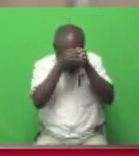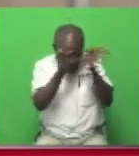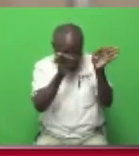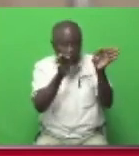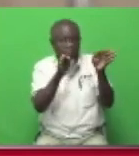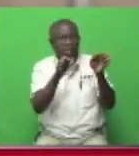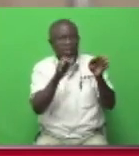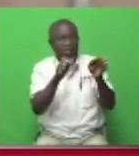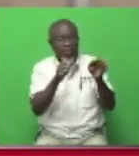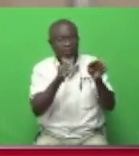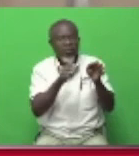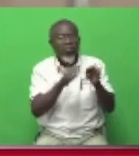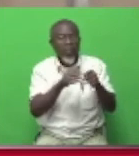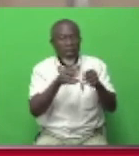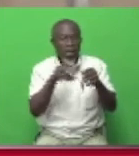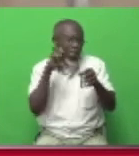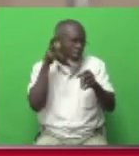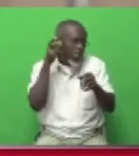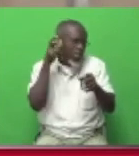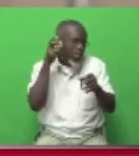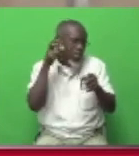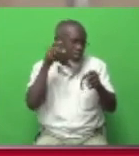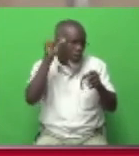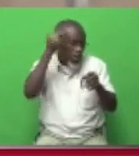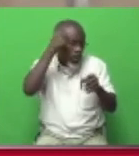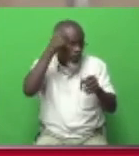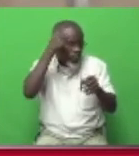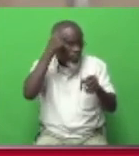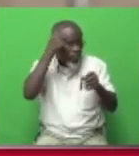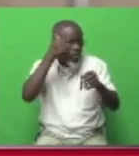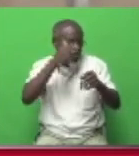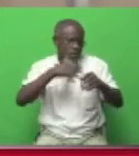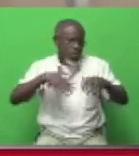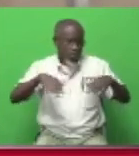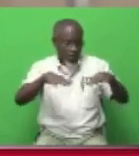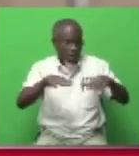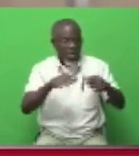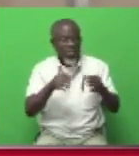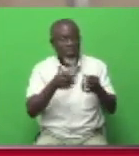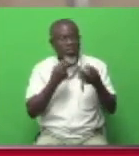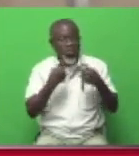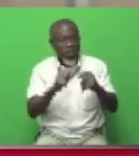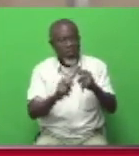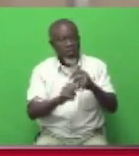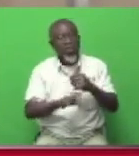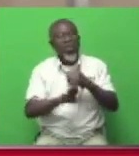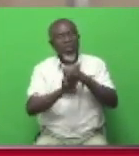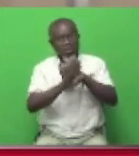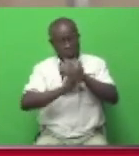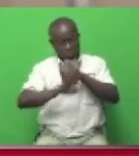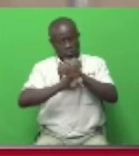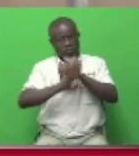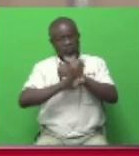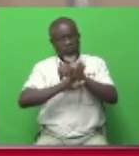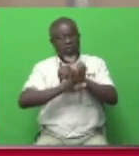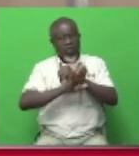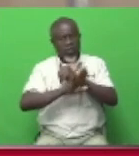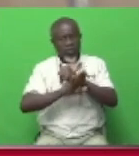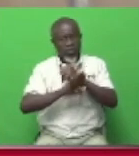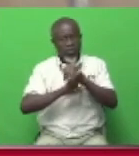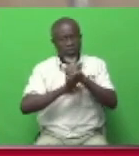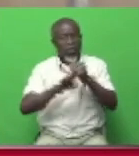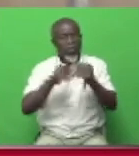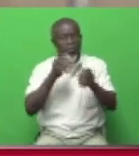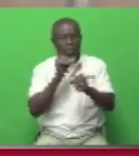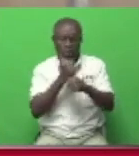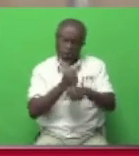and of course listen to the government bench as we attempt to defend not a budget, but to defend Mr. Vice President making good